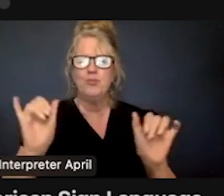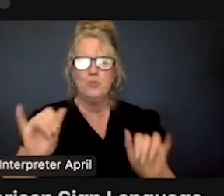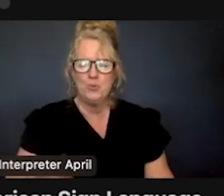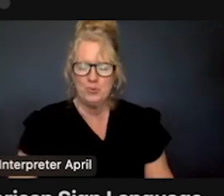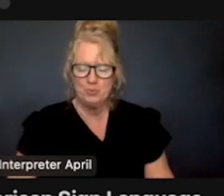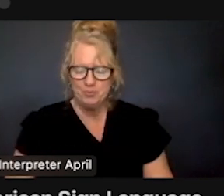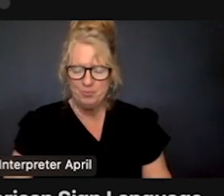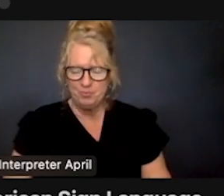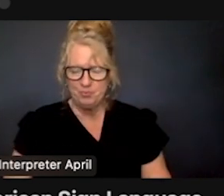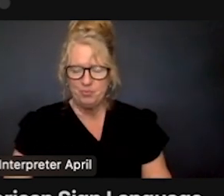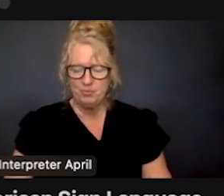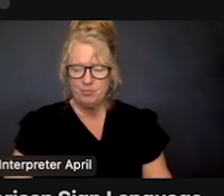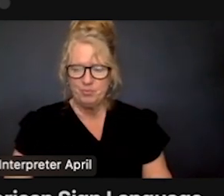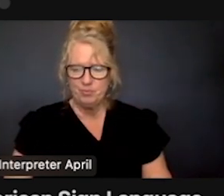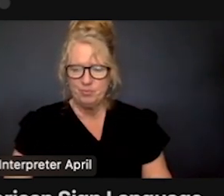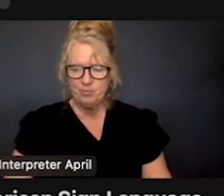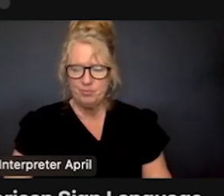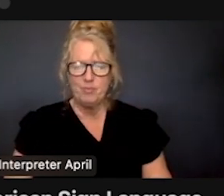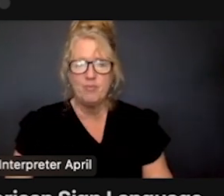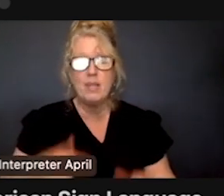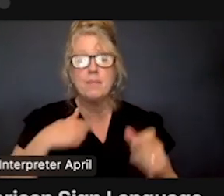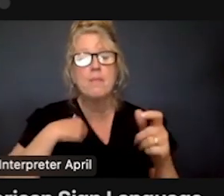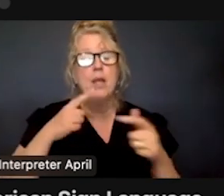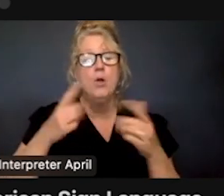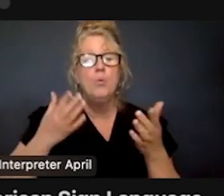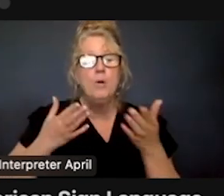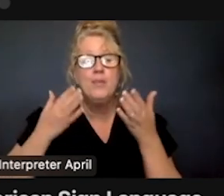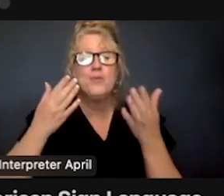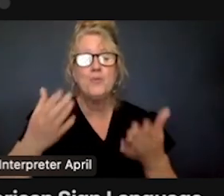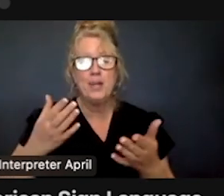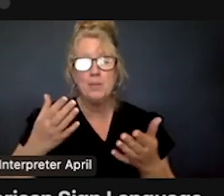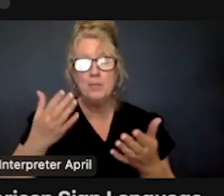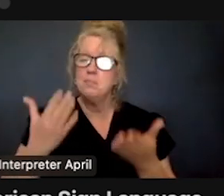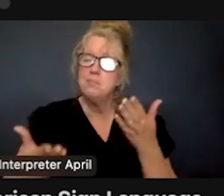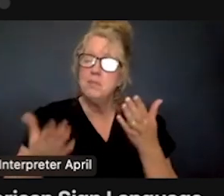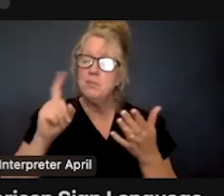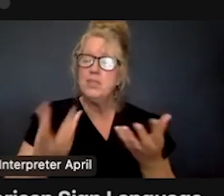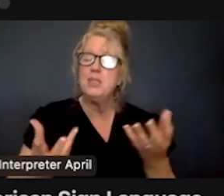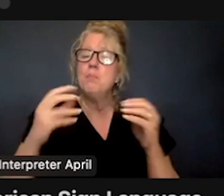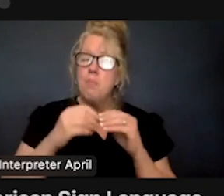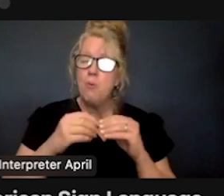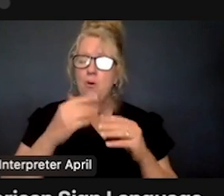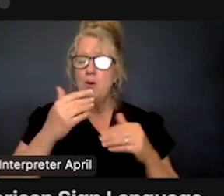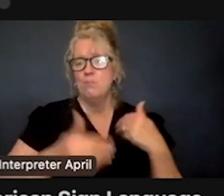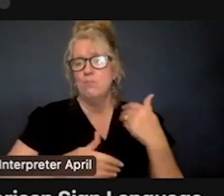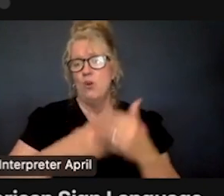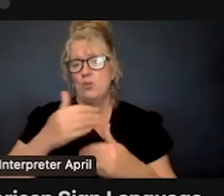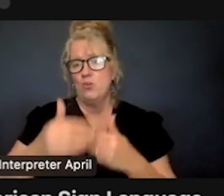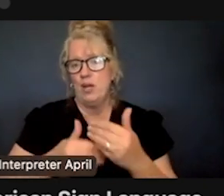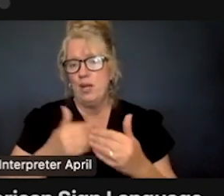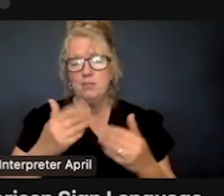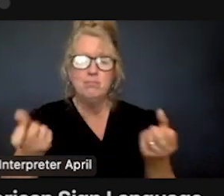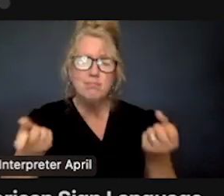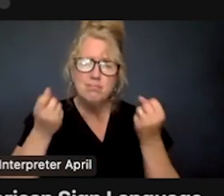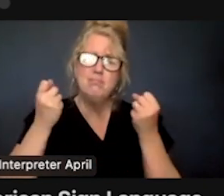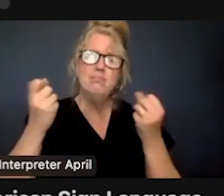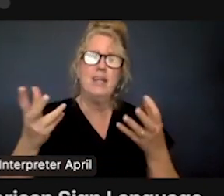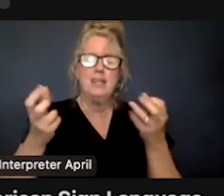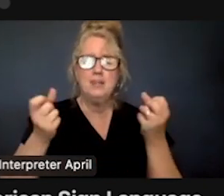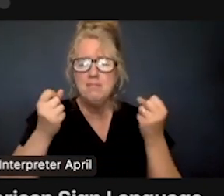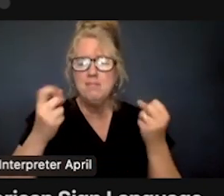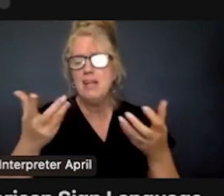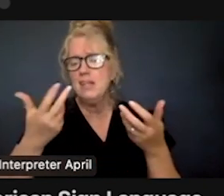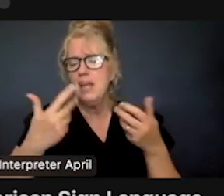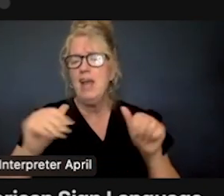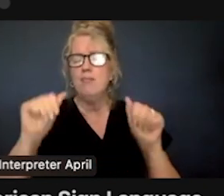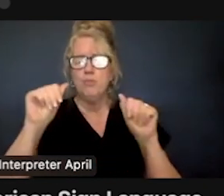One of the recommendations that perhaps might need more progress is needed. While there's been many efforts and initiatives